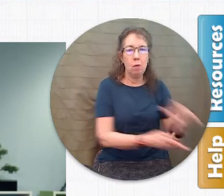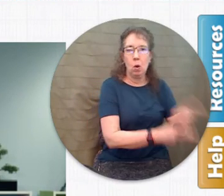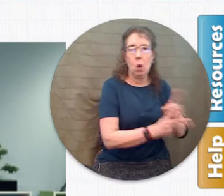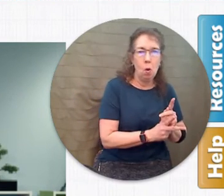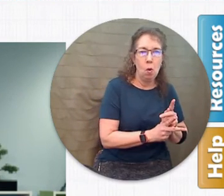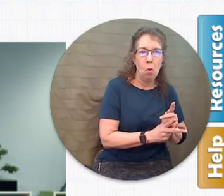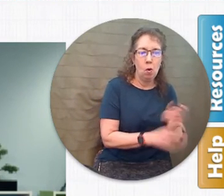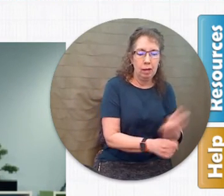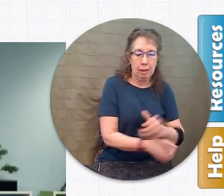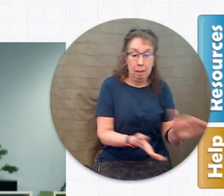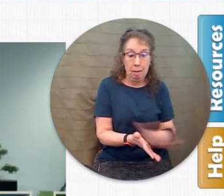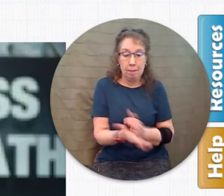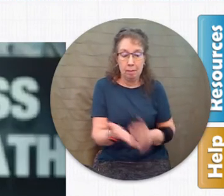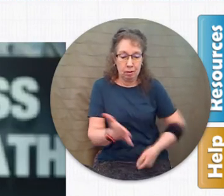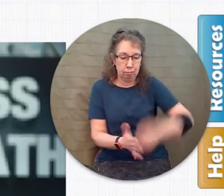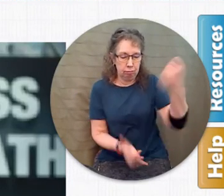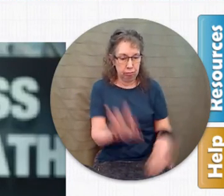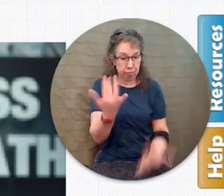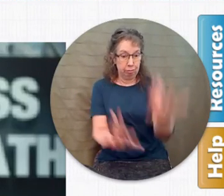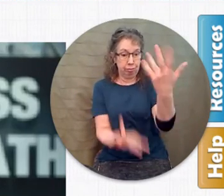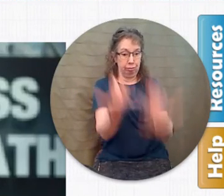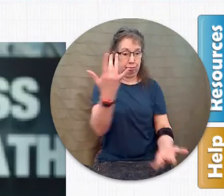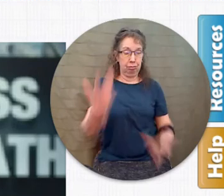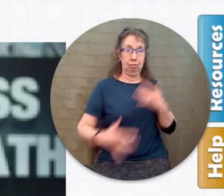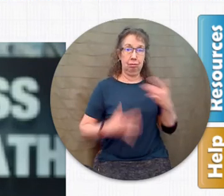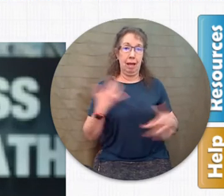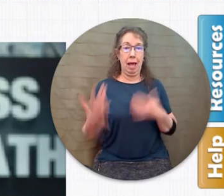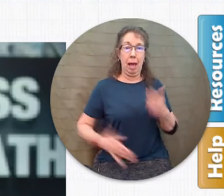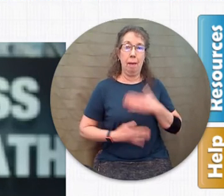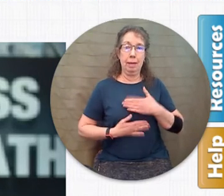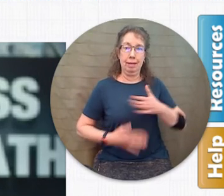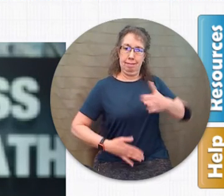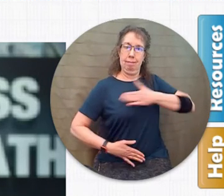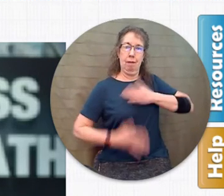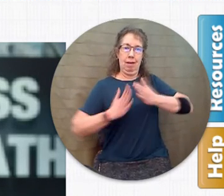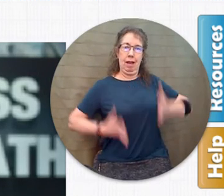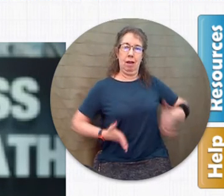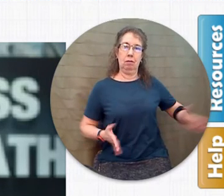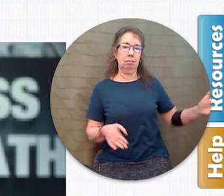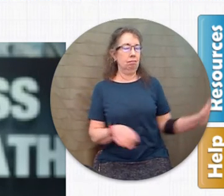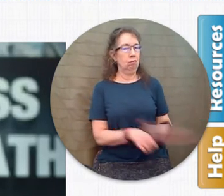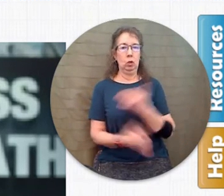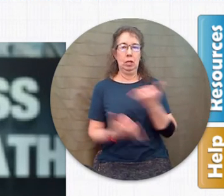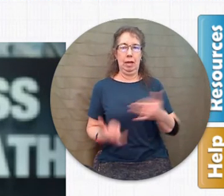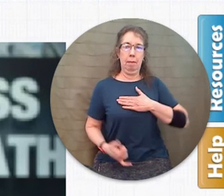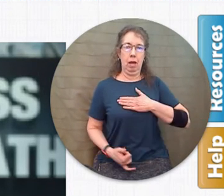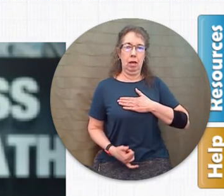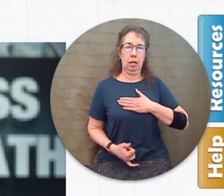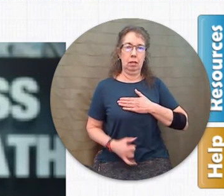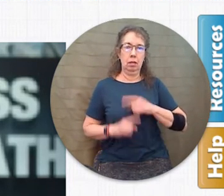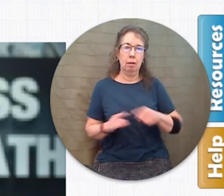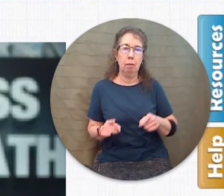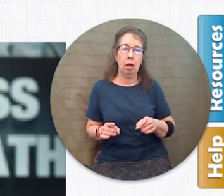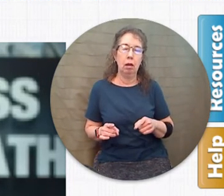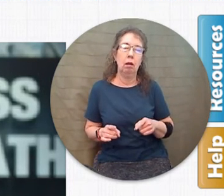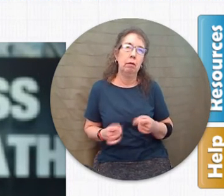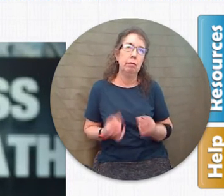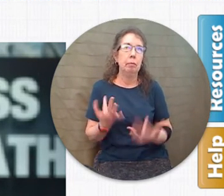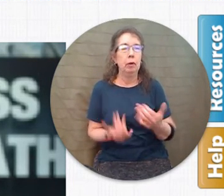it on fire. They were so happy. Now, there are a lot of things that, like, I scratch my head. One, you're like releasing so much greenhouse gas into